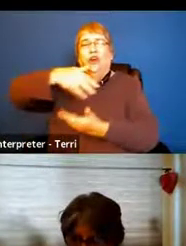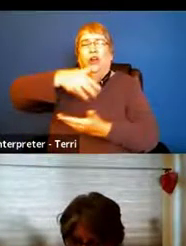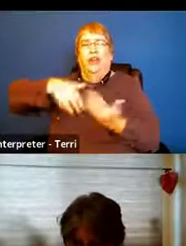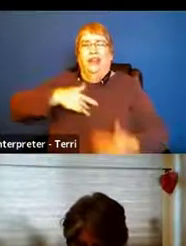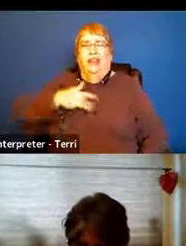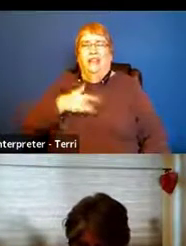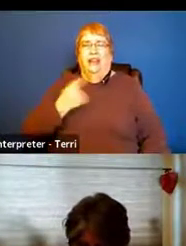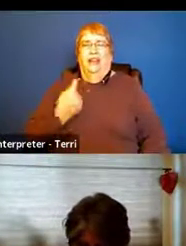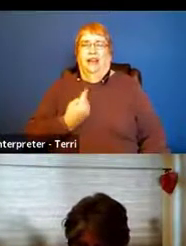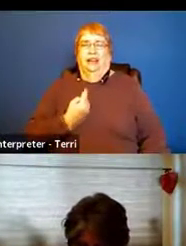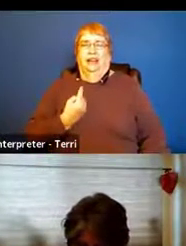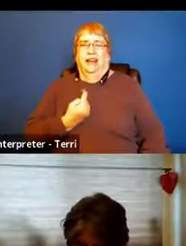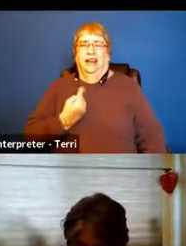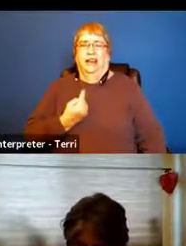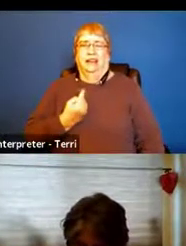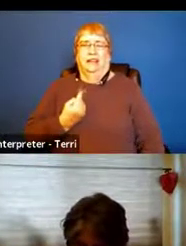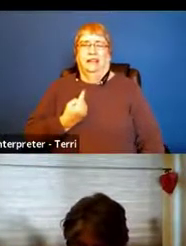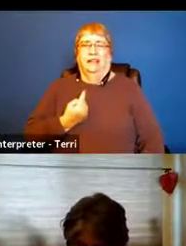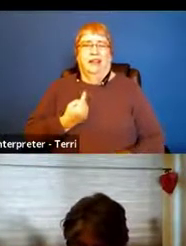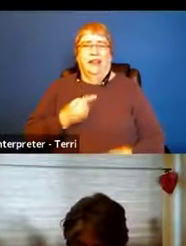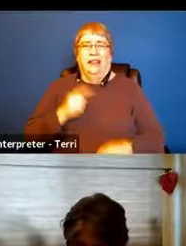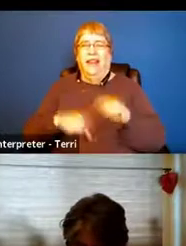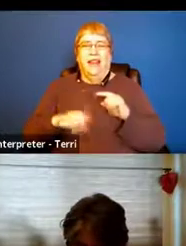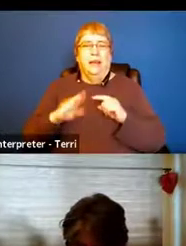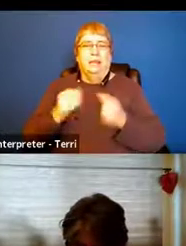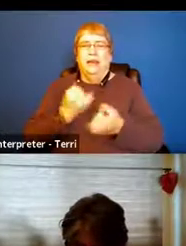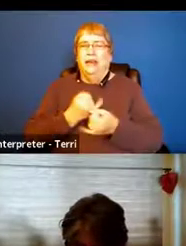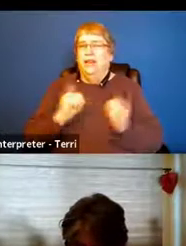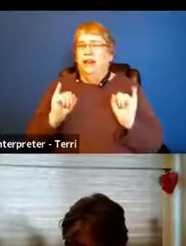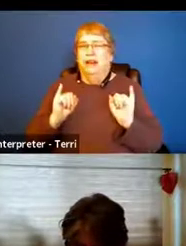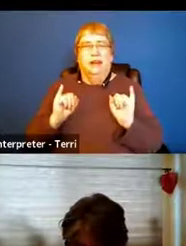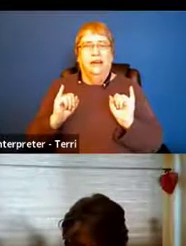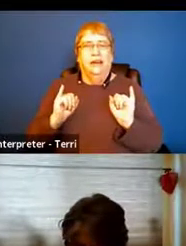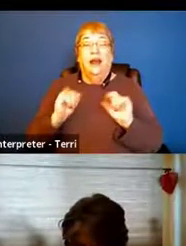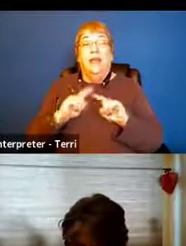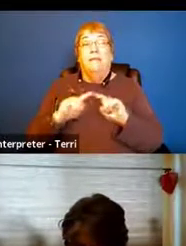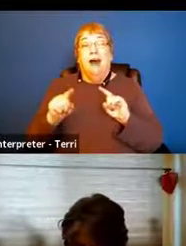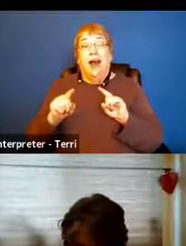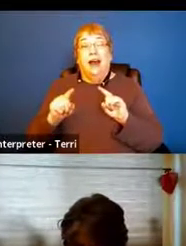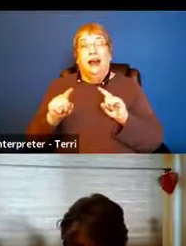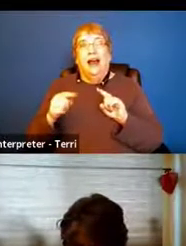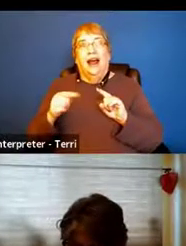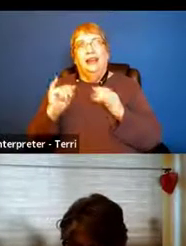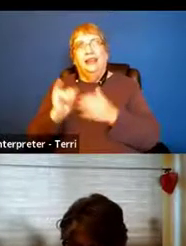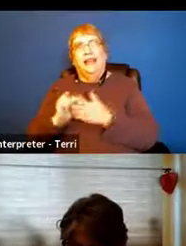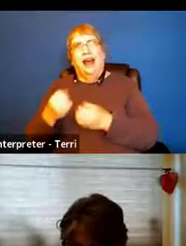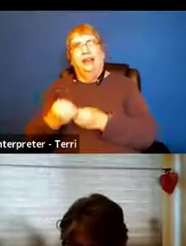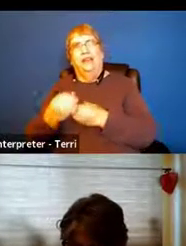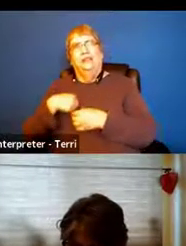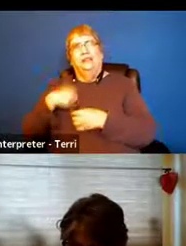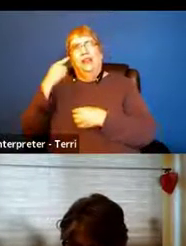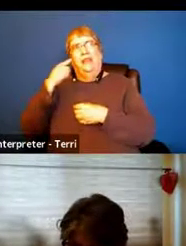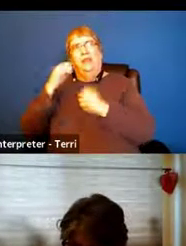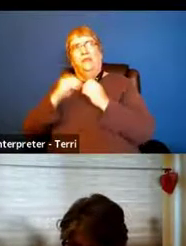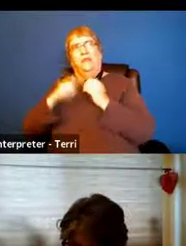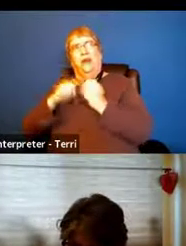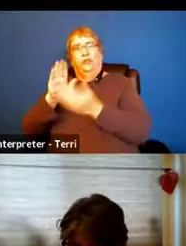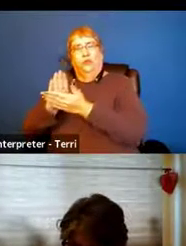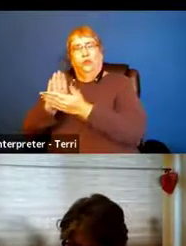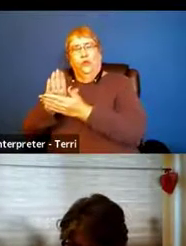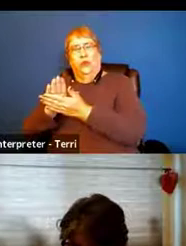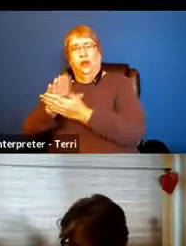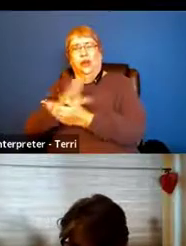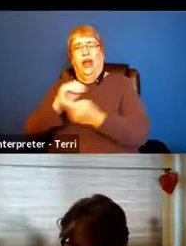that and wanting to be independent and going out with their friends. But really what that leads me to think more about is school and work.